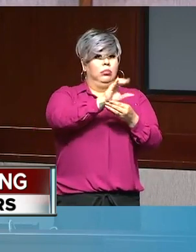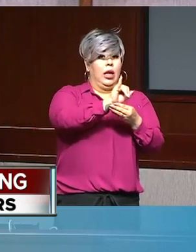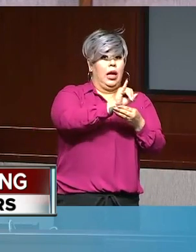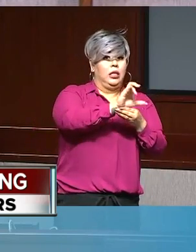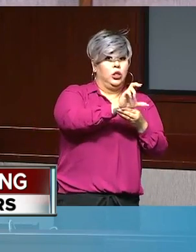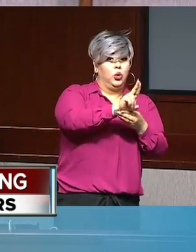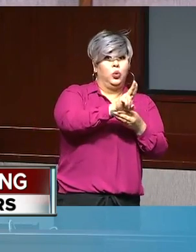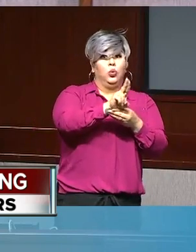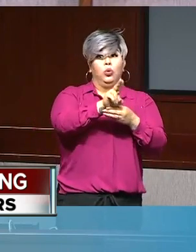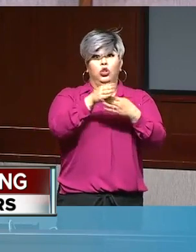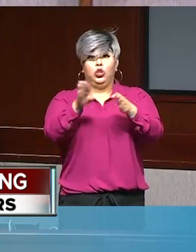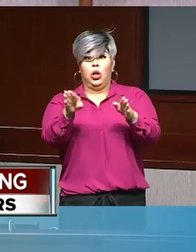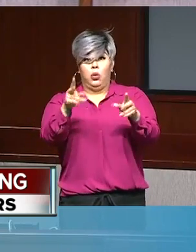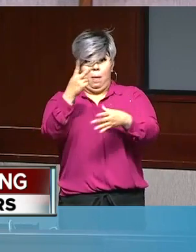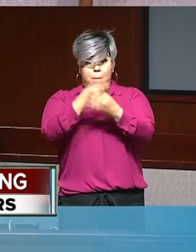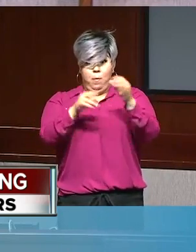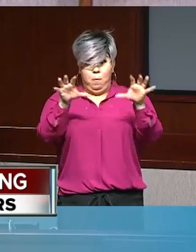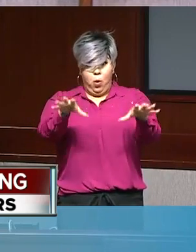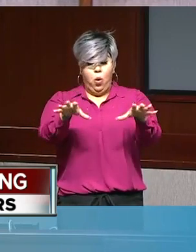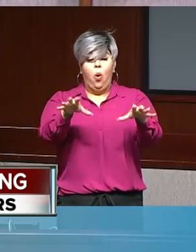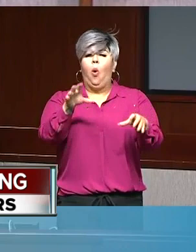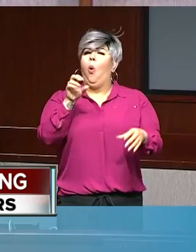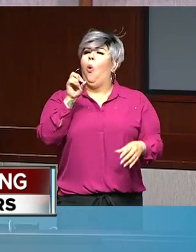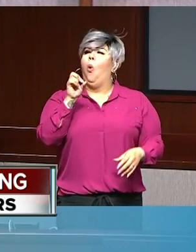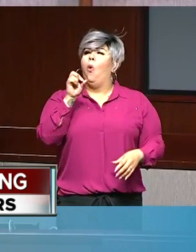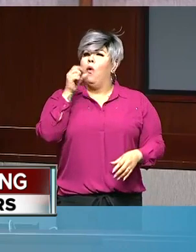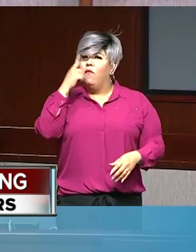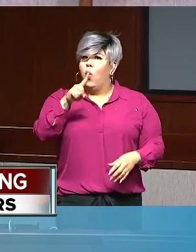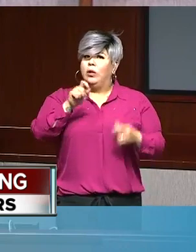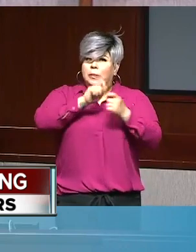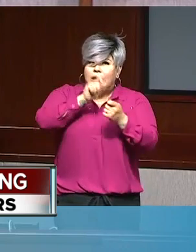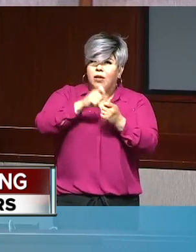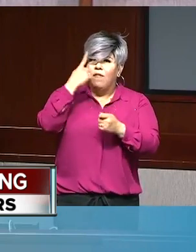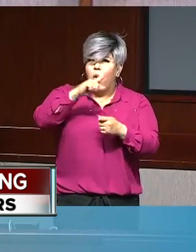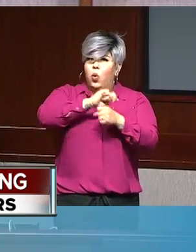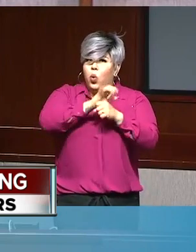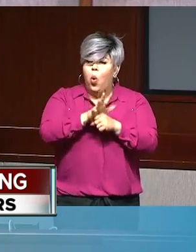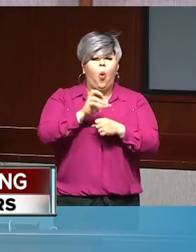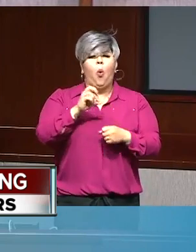in Kern County for patients who get COVID? Is that what that number is?